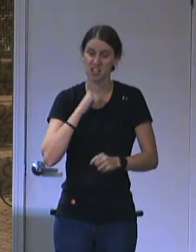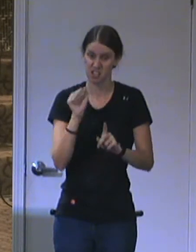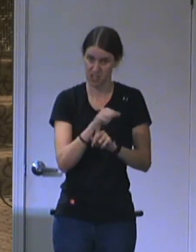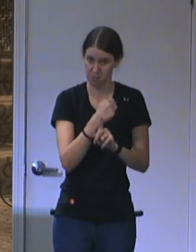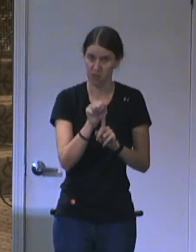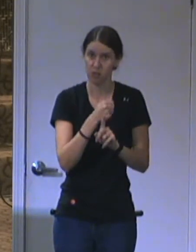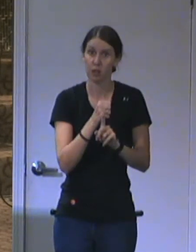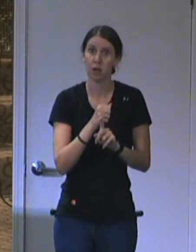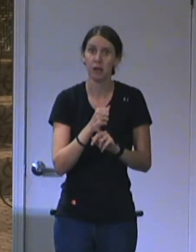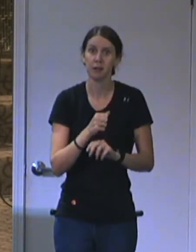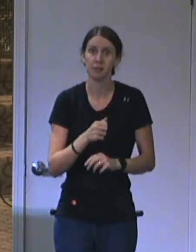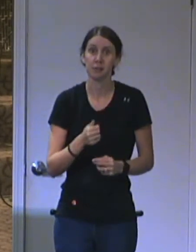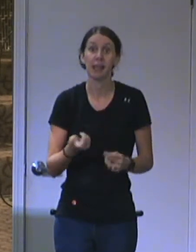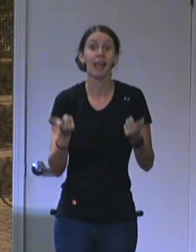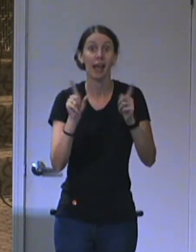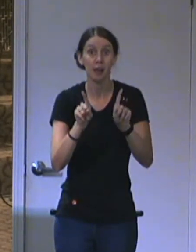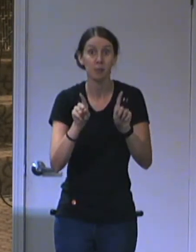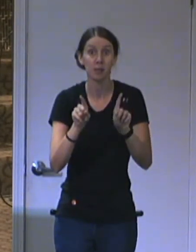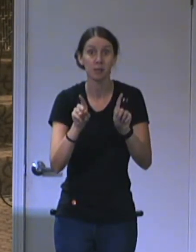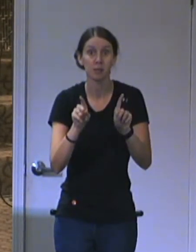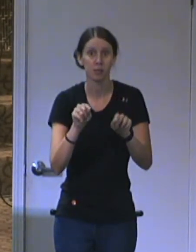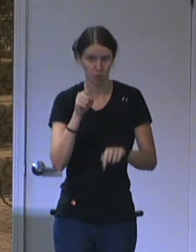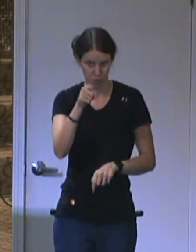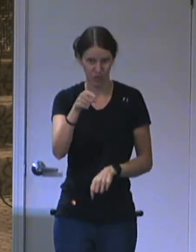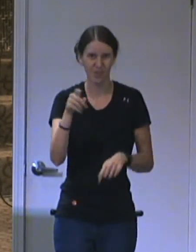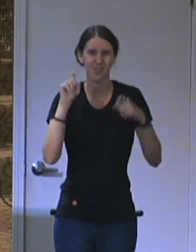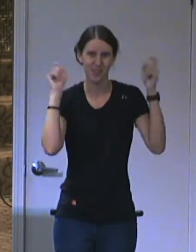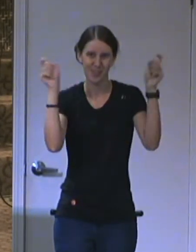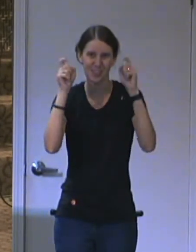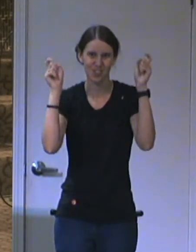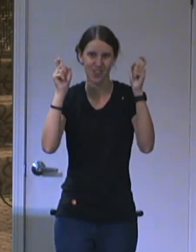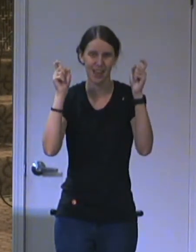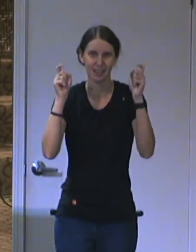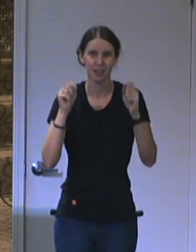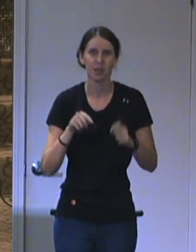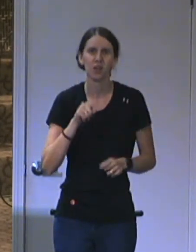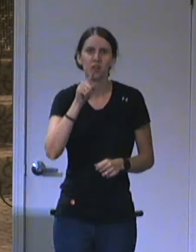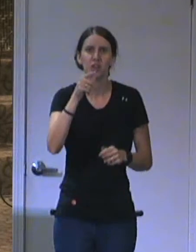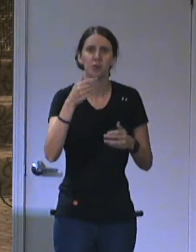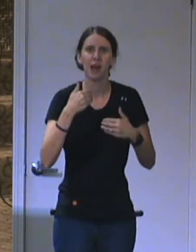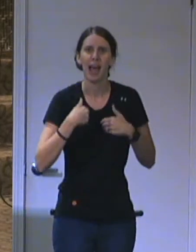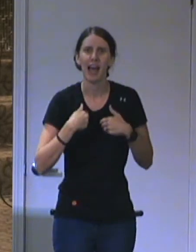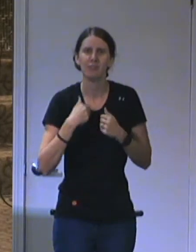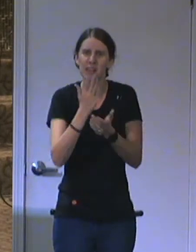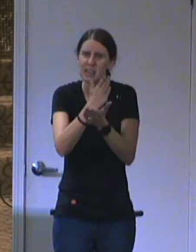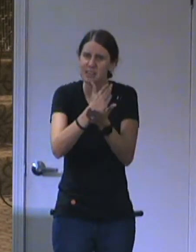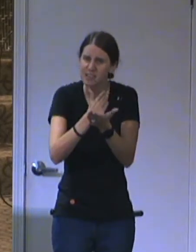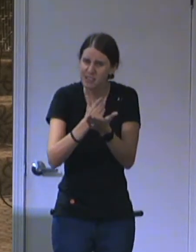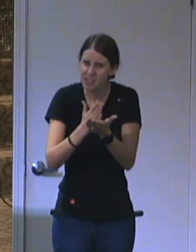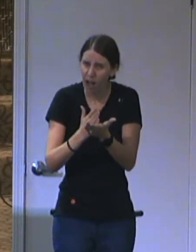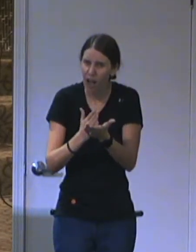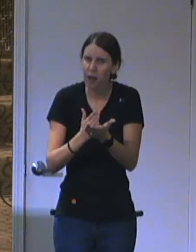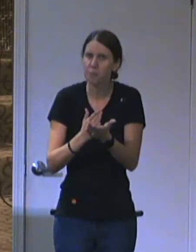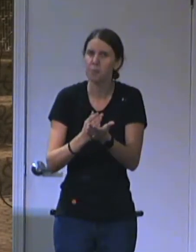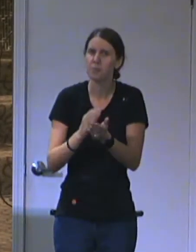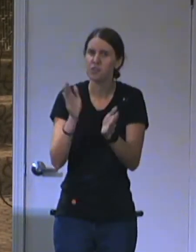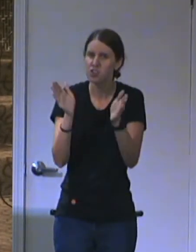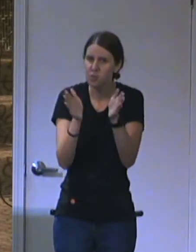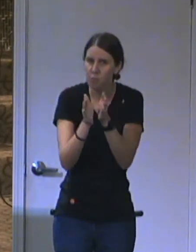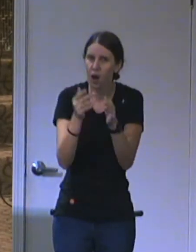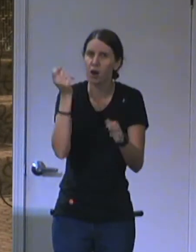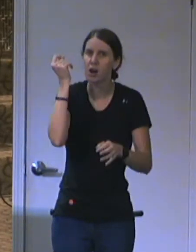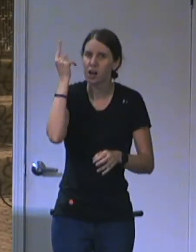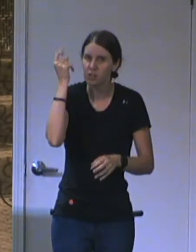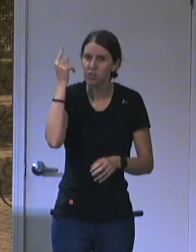that happens, rejoice. You get to have some small degree of understanding of what Jesus went